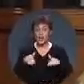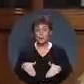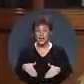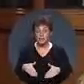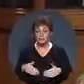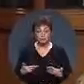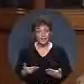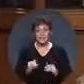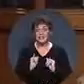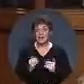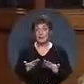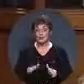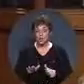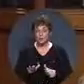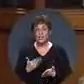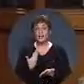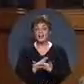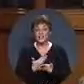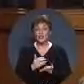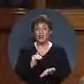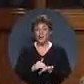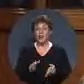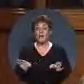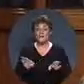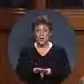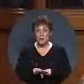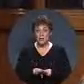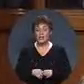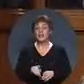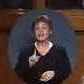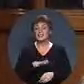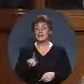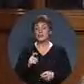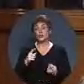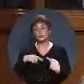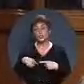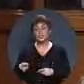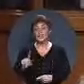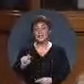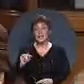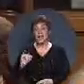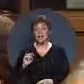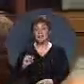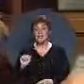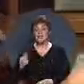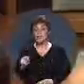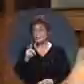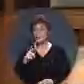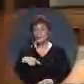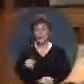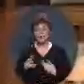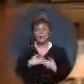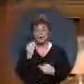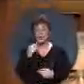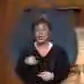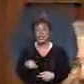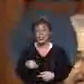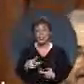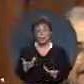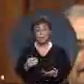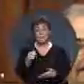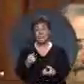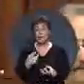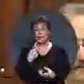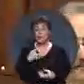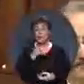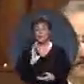not at home. Will this minister tell us what the plan is for the community in the coming year? The Honourable the Parliamentary Secretary